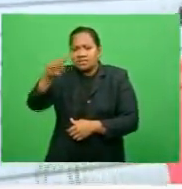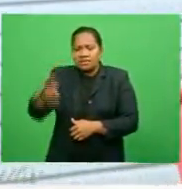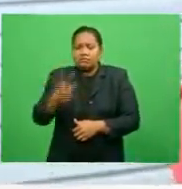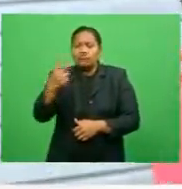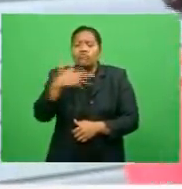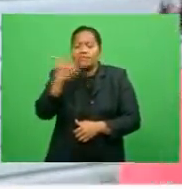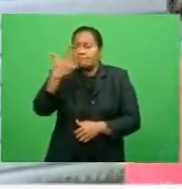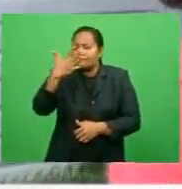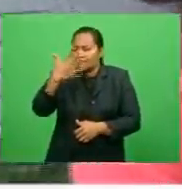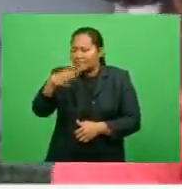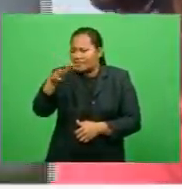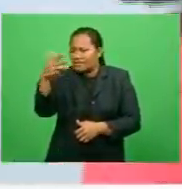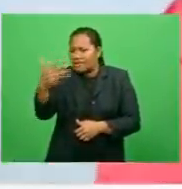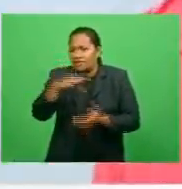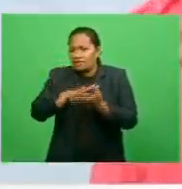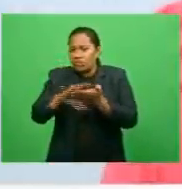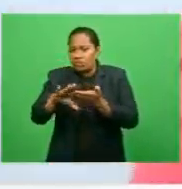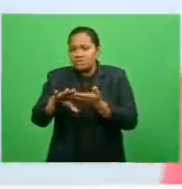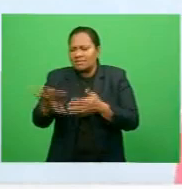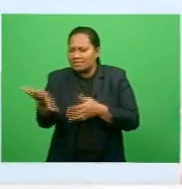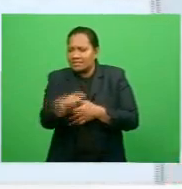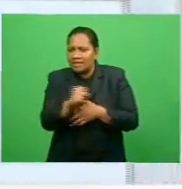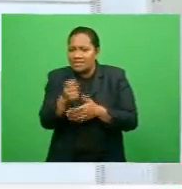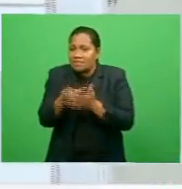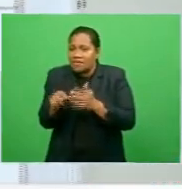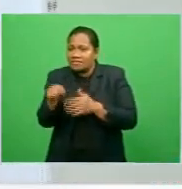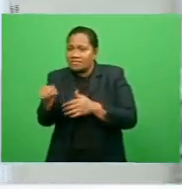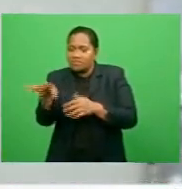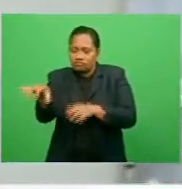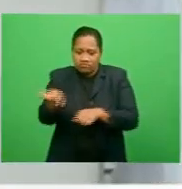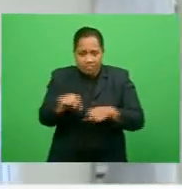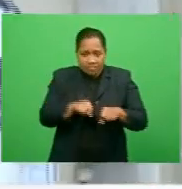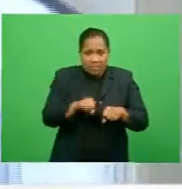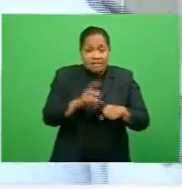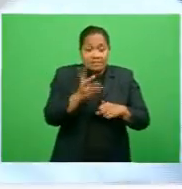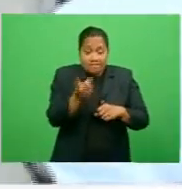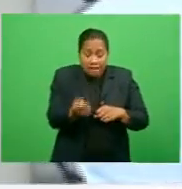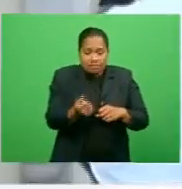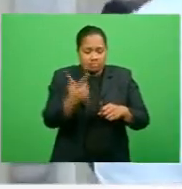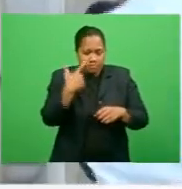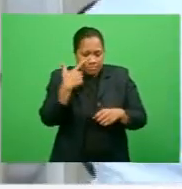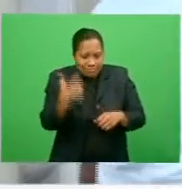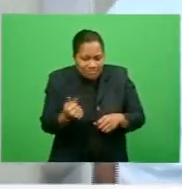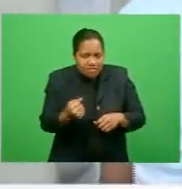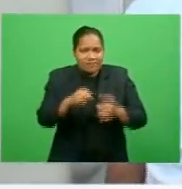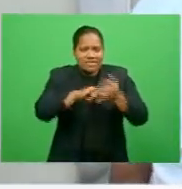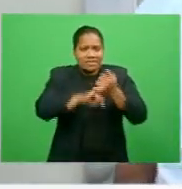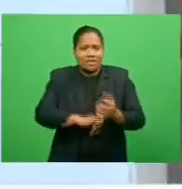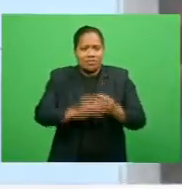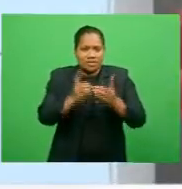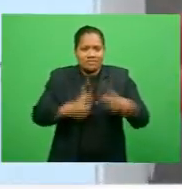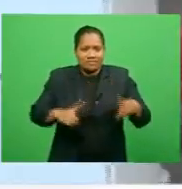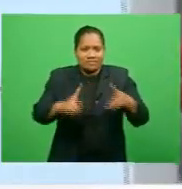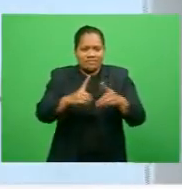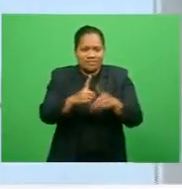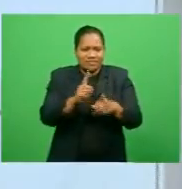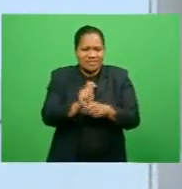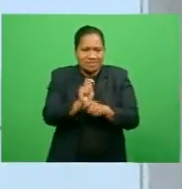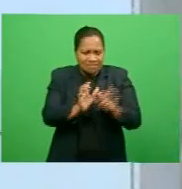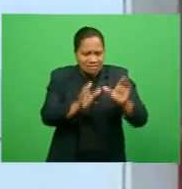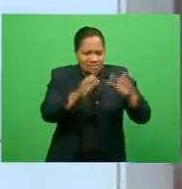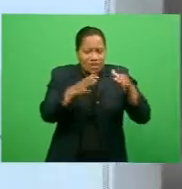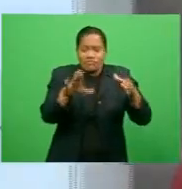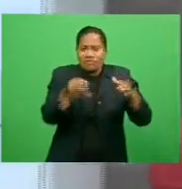$89,259 and took assorted parts, some of which were recovered by the Southern Division Task Force from a vacant house in Nandi.